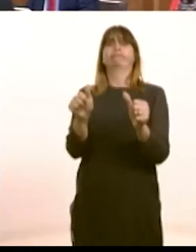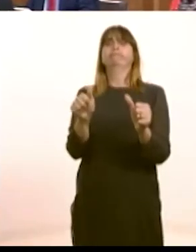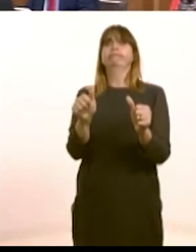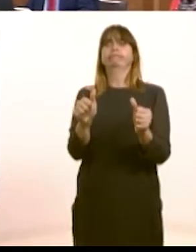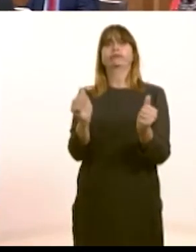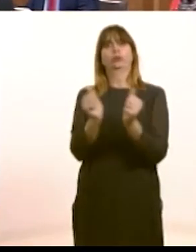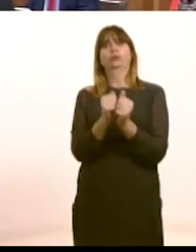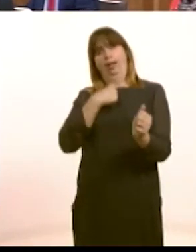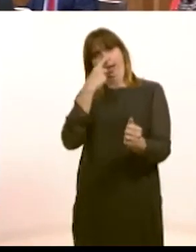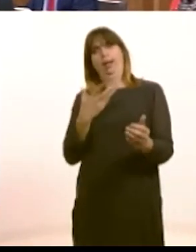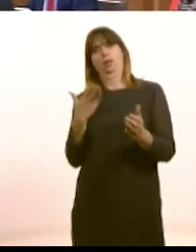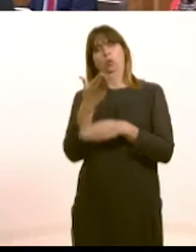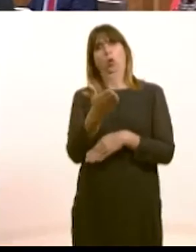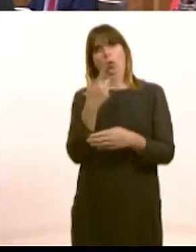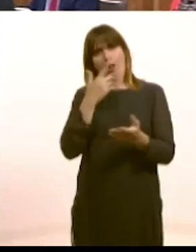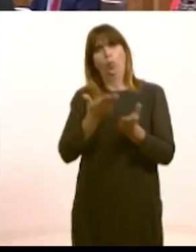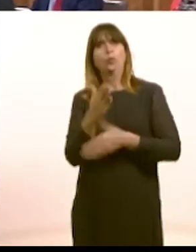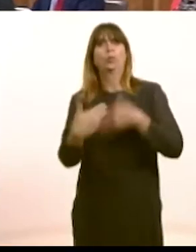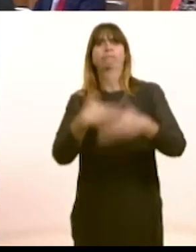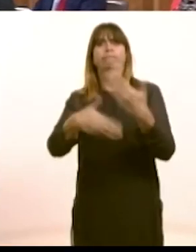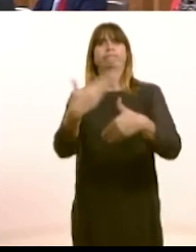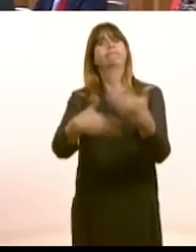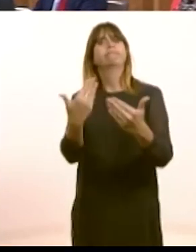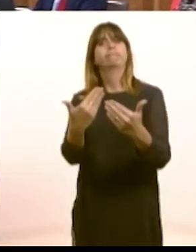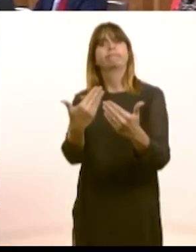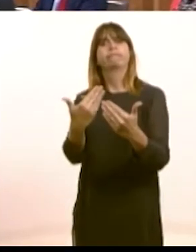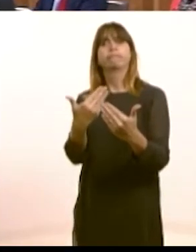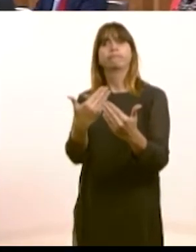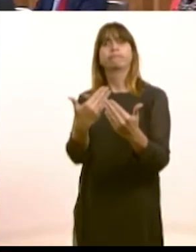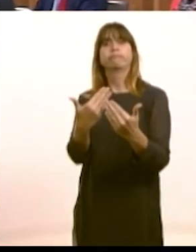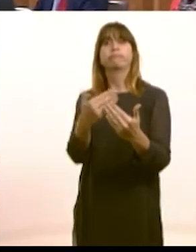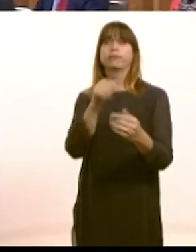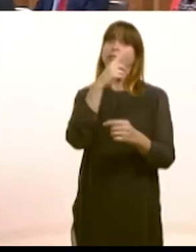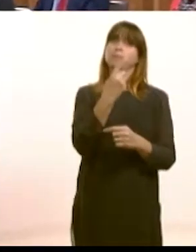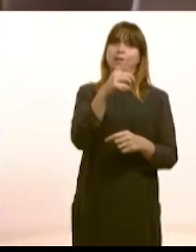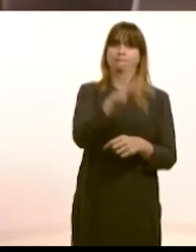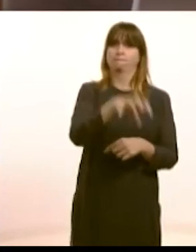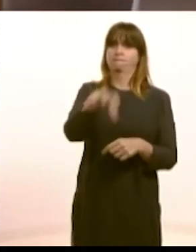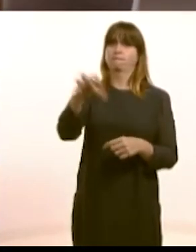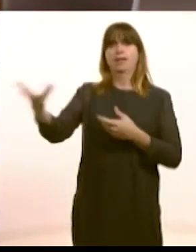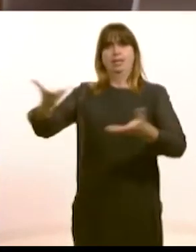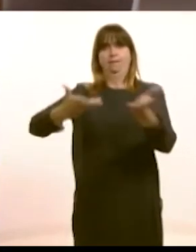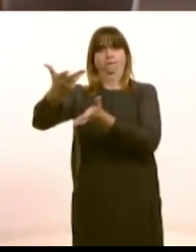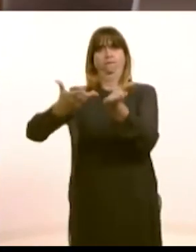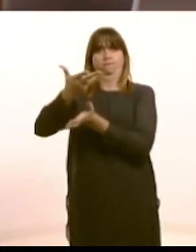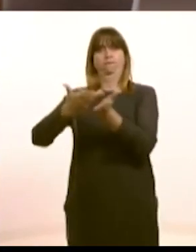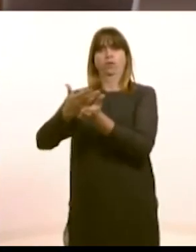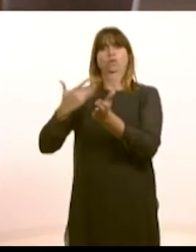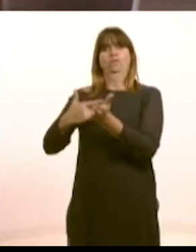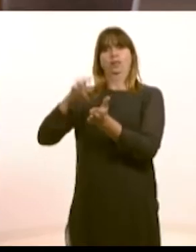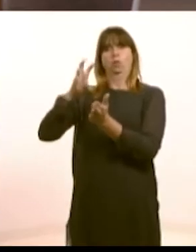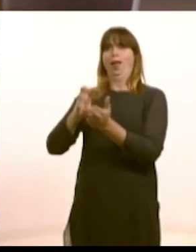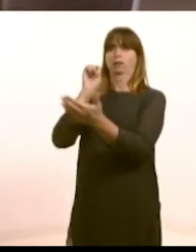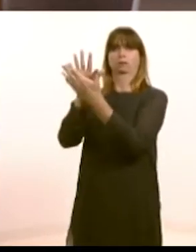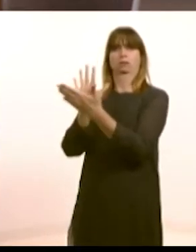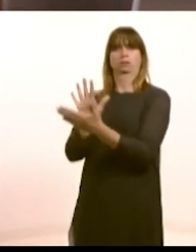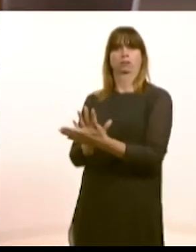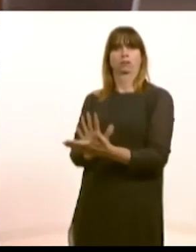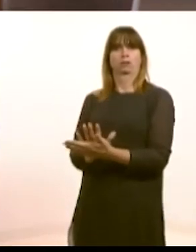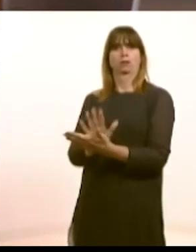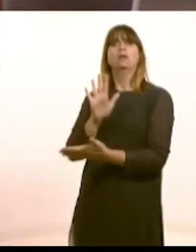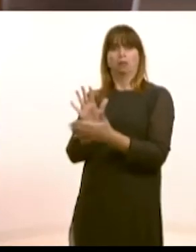cater for those with disabilities, and that information is based on the details provided by the attractions themselves, and the exact facilities can be confirmed